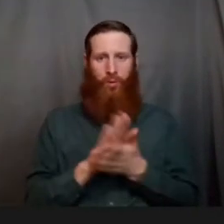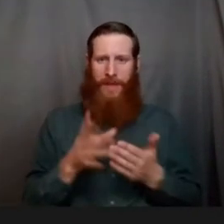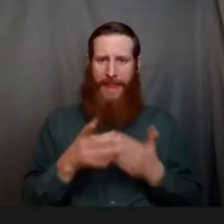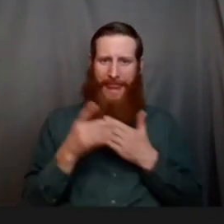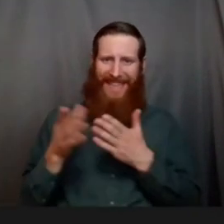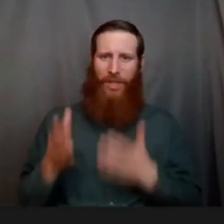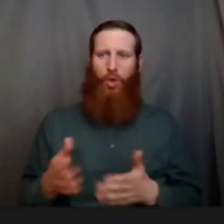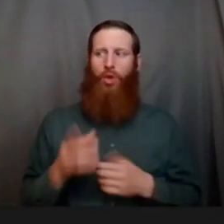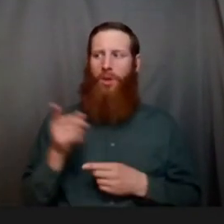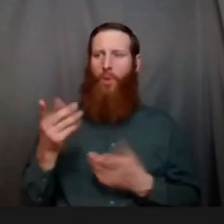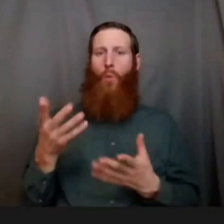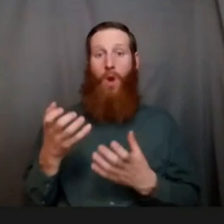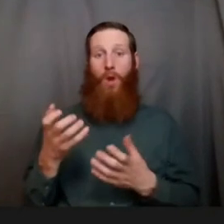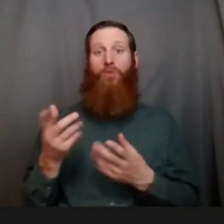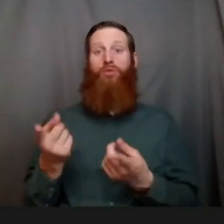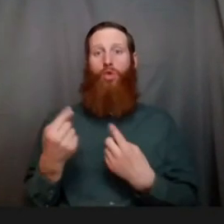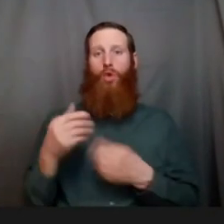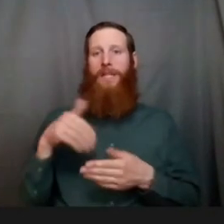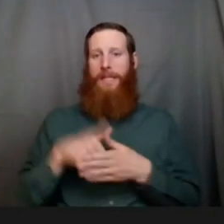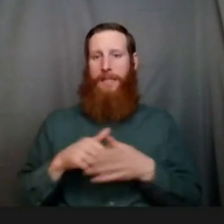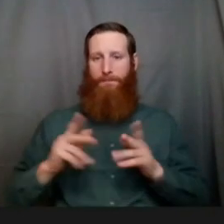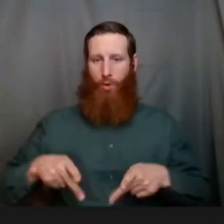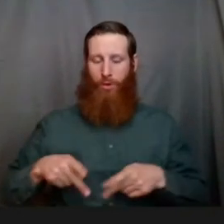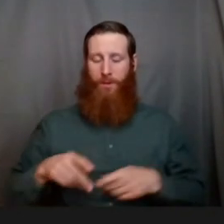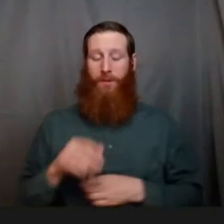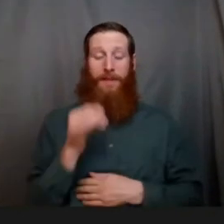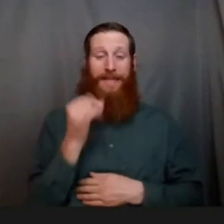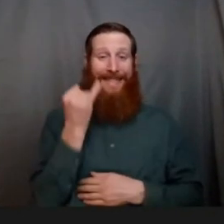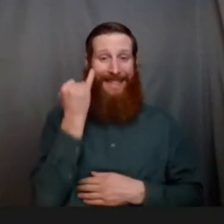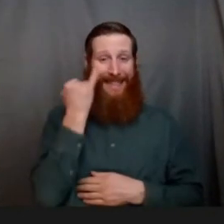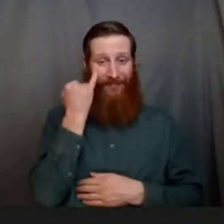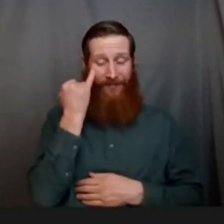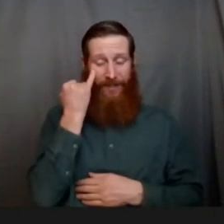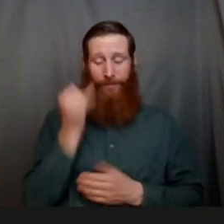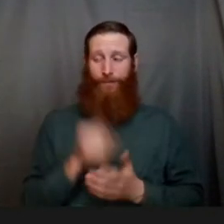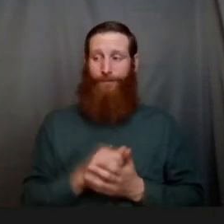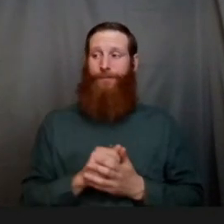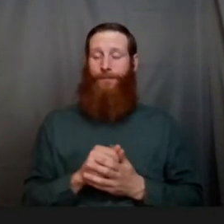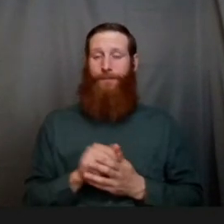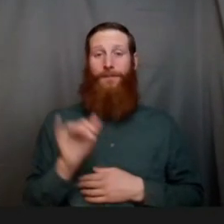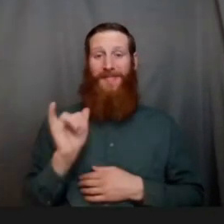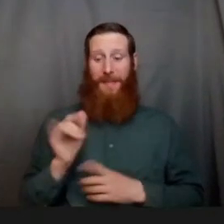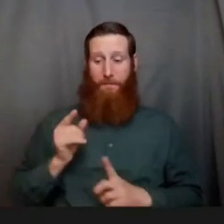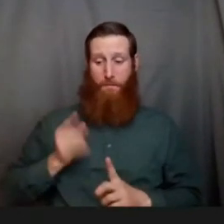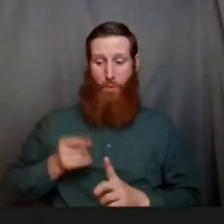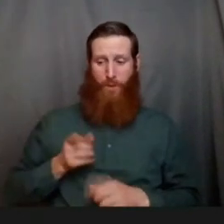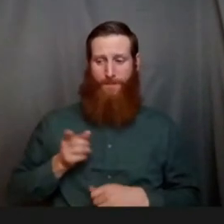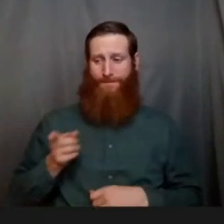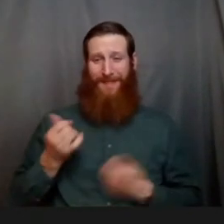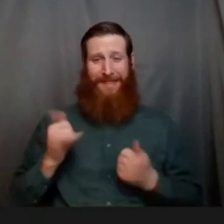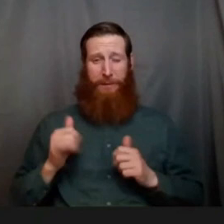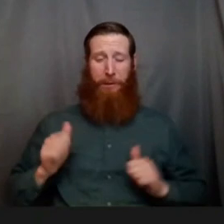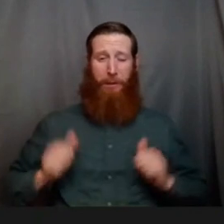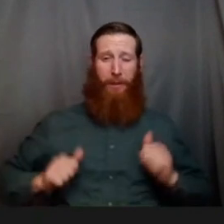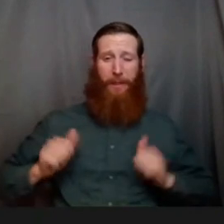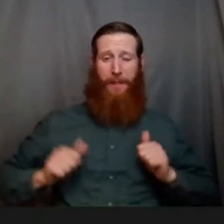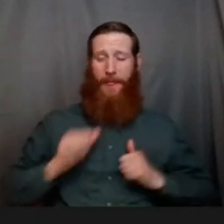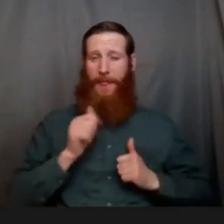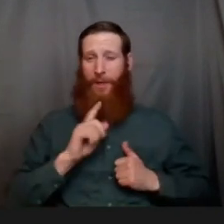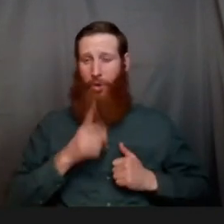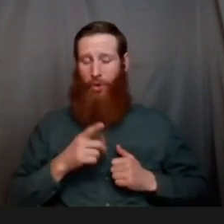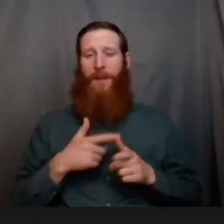in person. If they at that point, you know, still are unsure, they would default